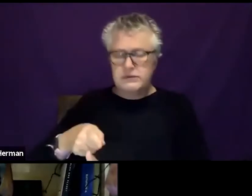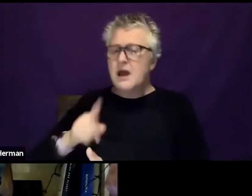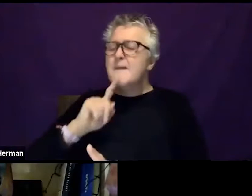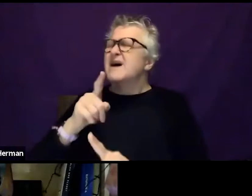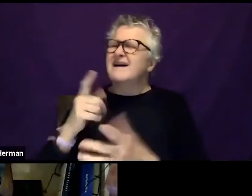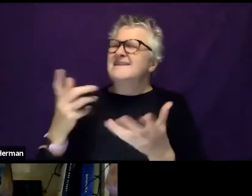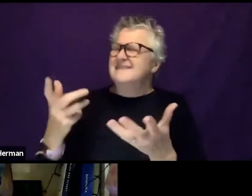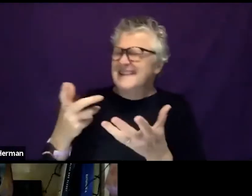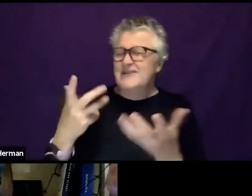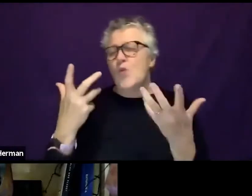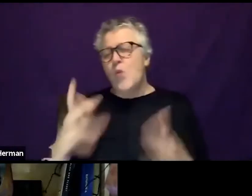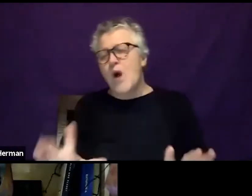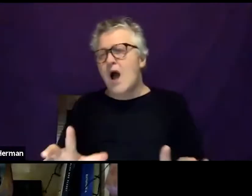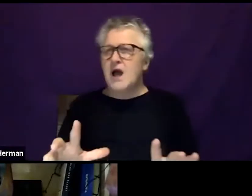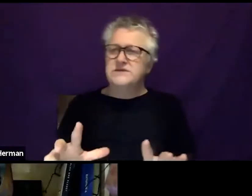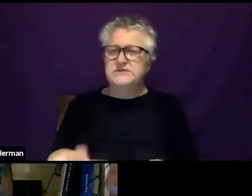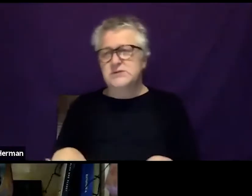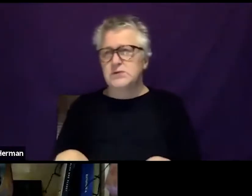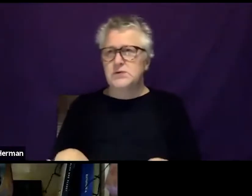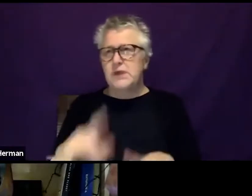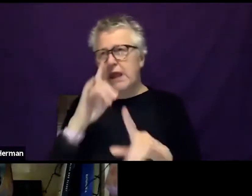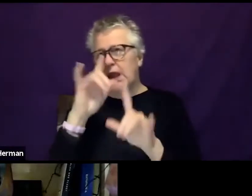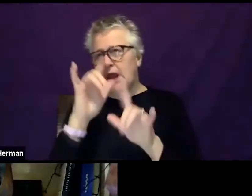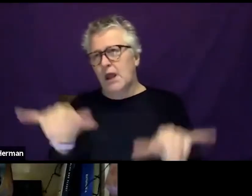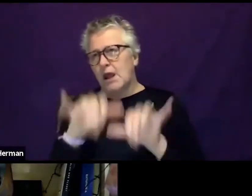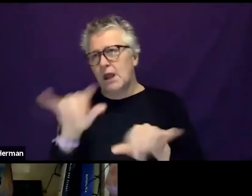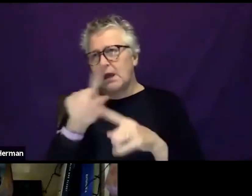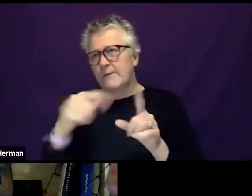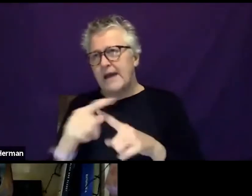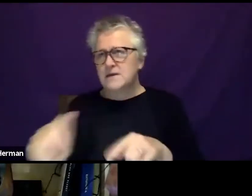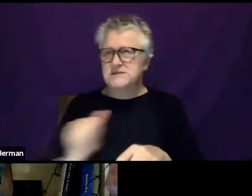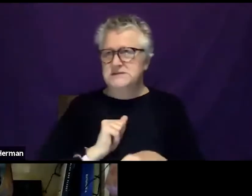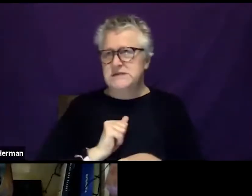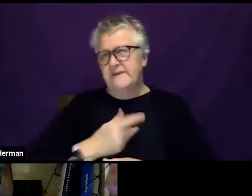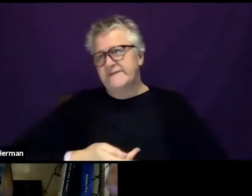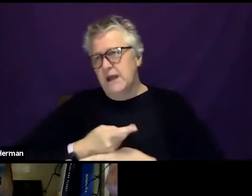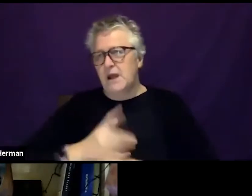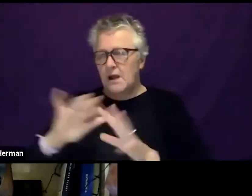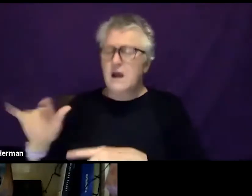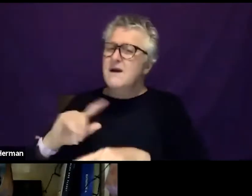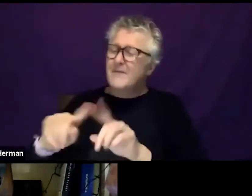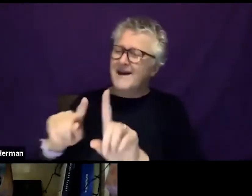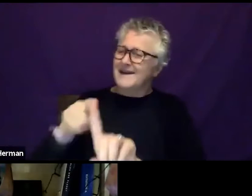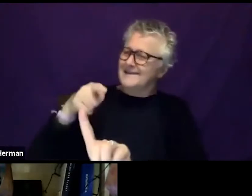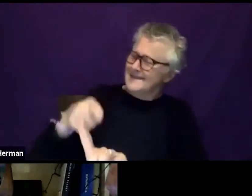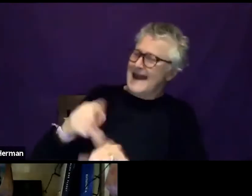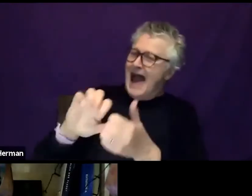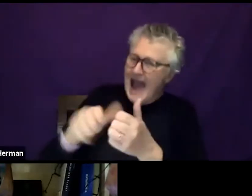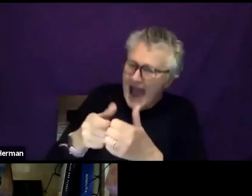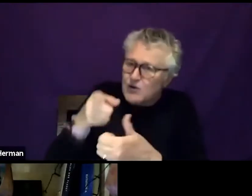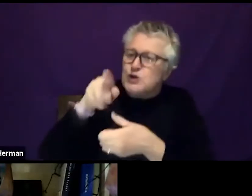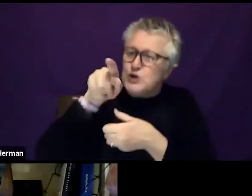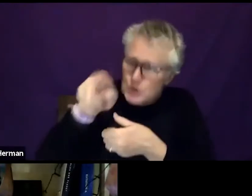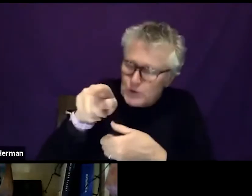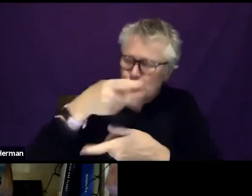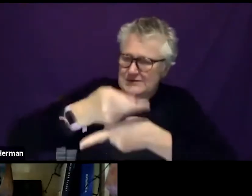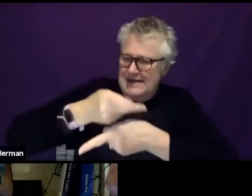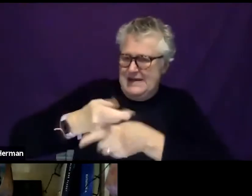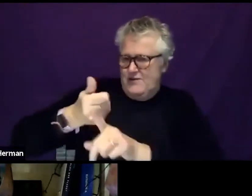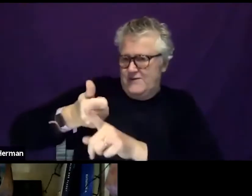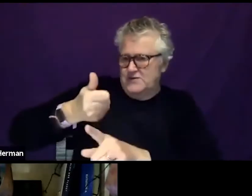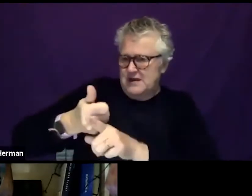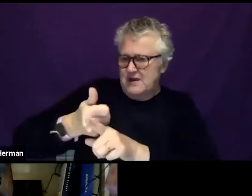do you take care of yourself? How do you step away when you step away? How do you take care of yourself to be able